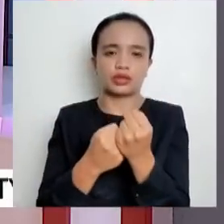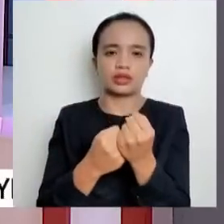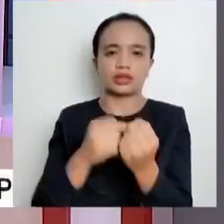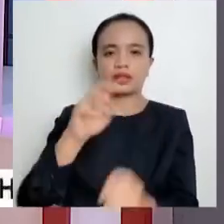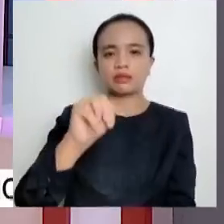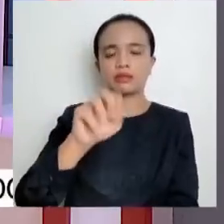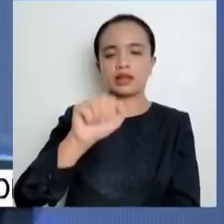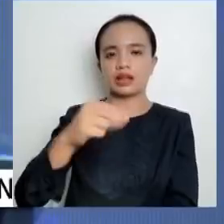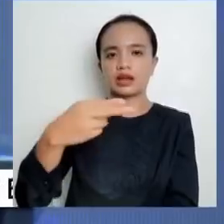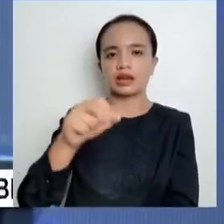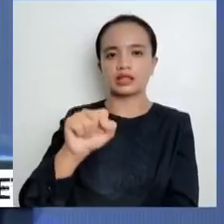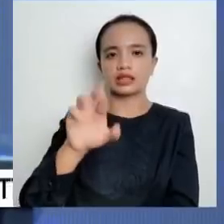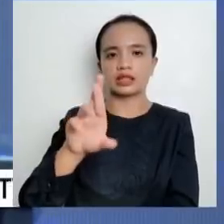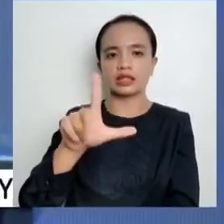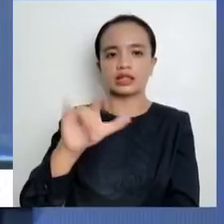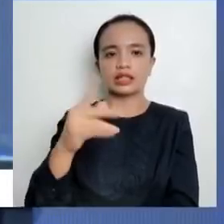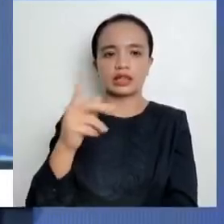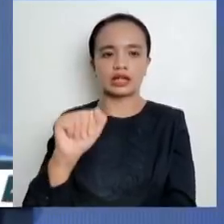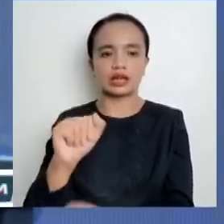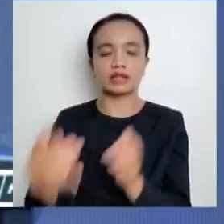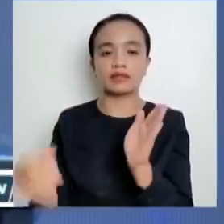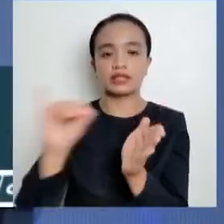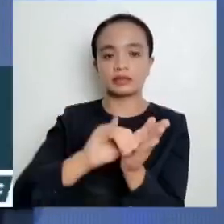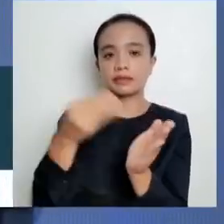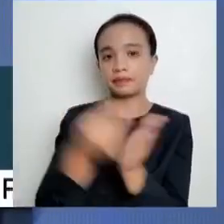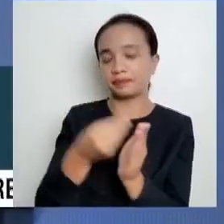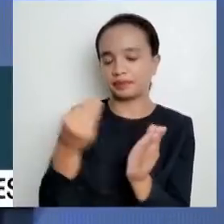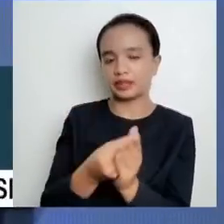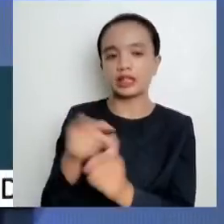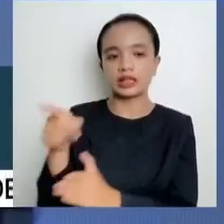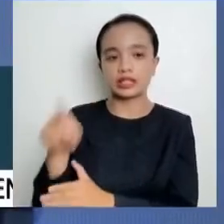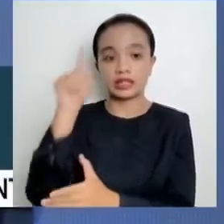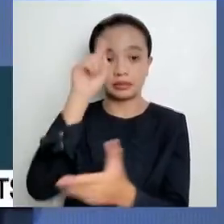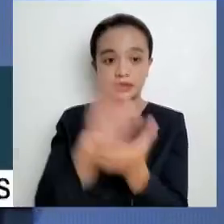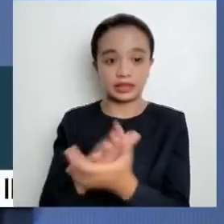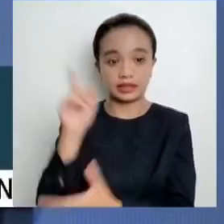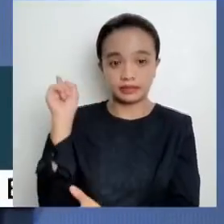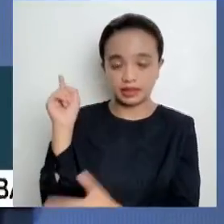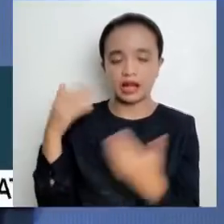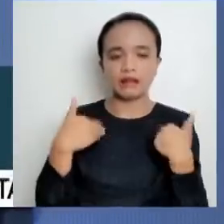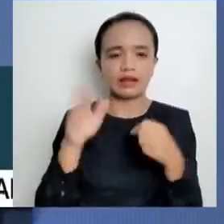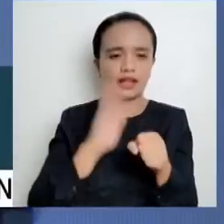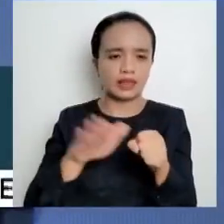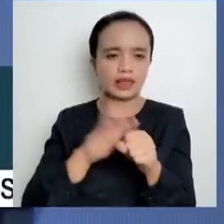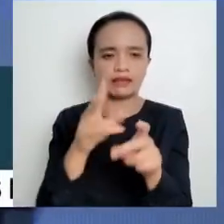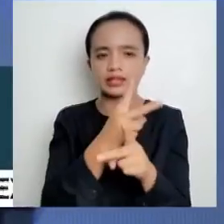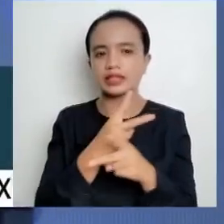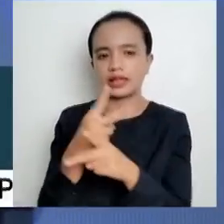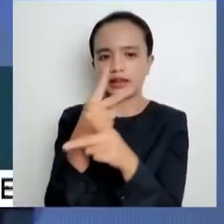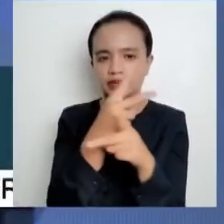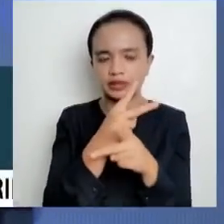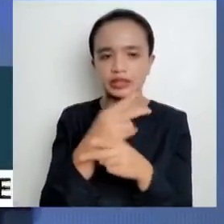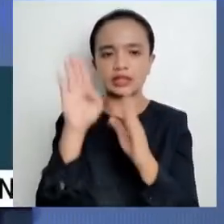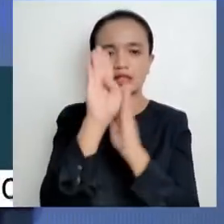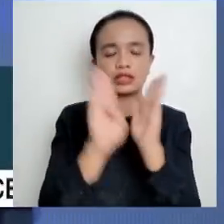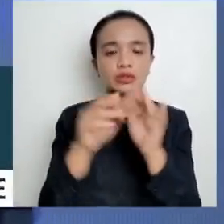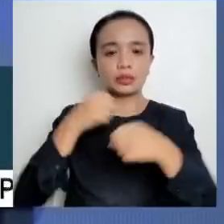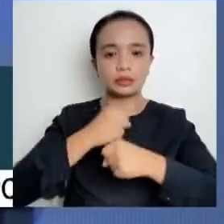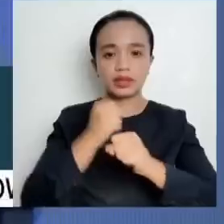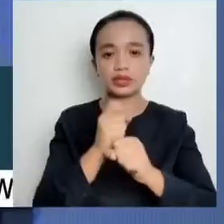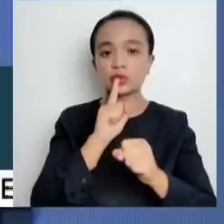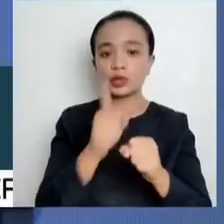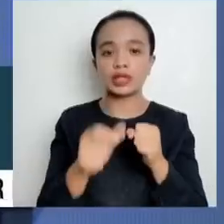Bill. Central Bank Governor Felipe Medalla believes there are enough safeguards within the measure to ensure it won't